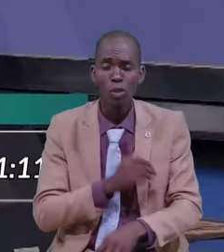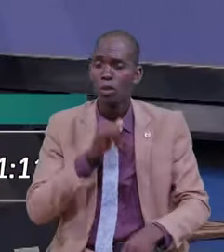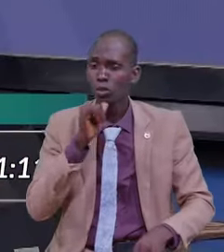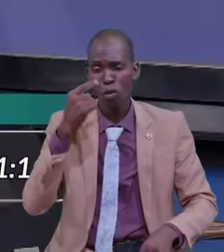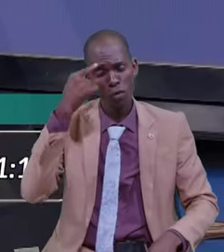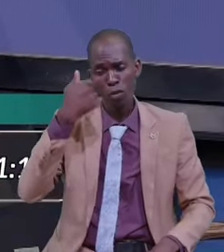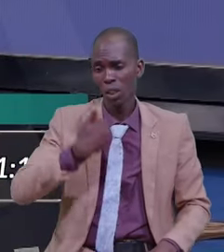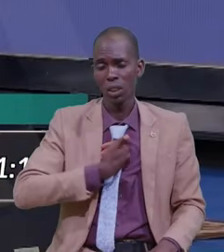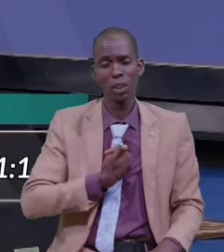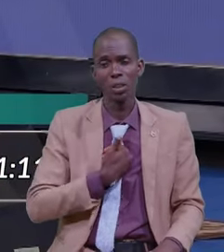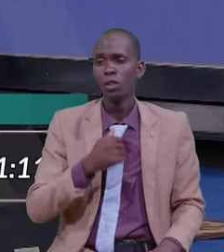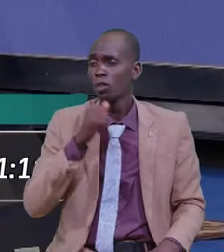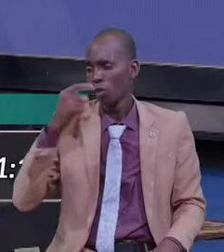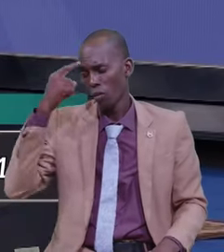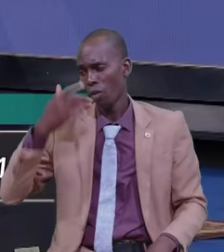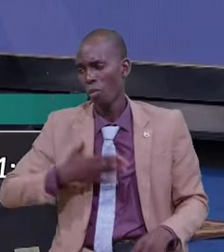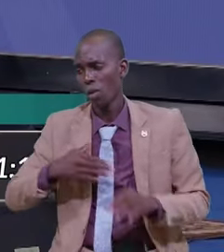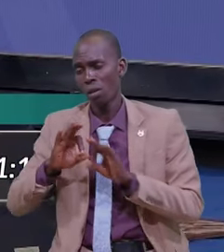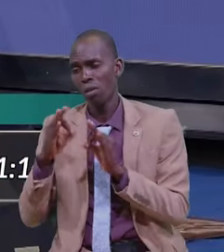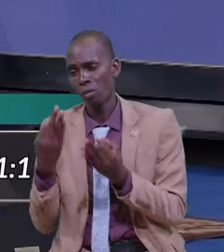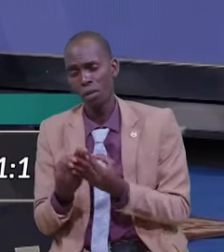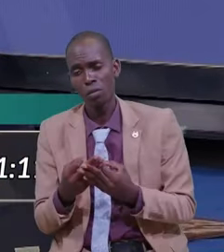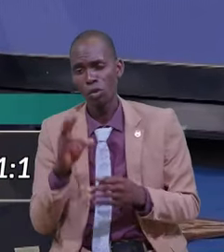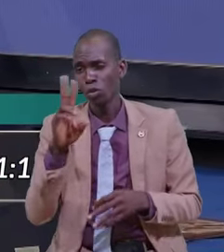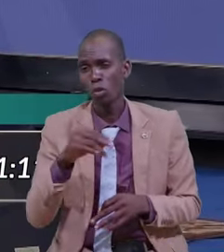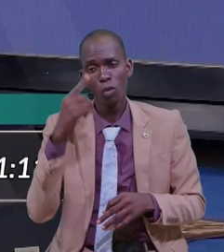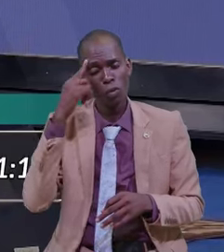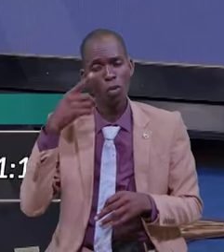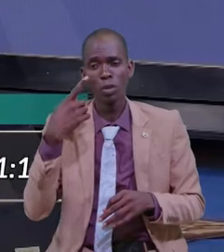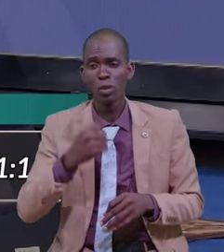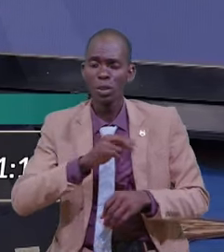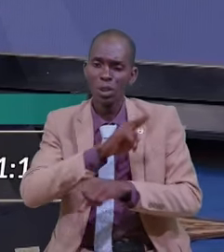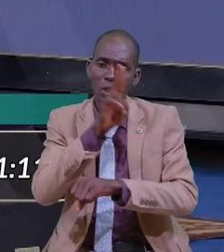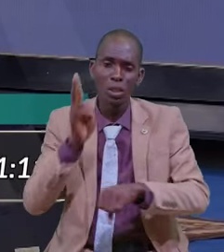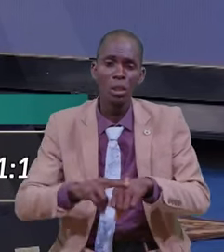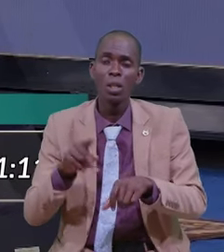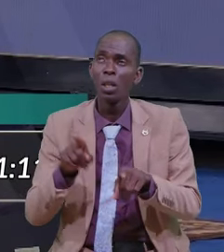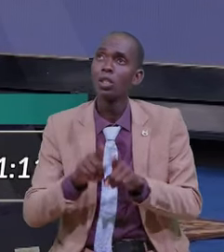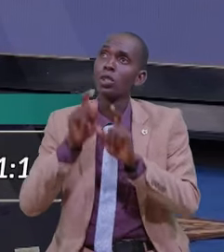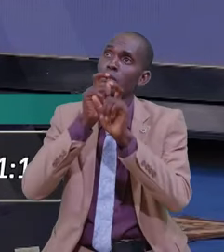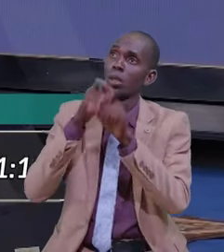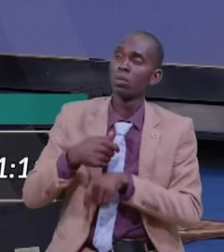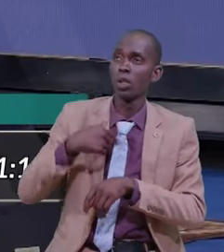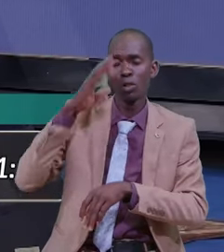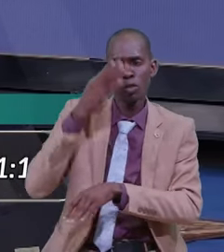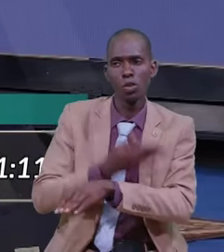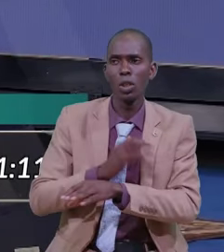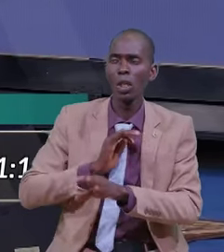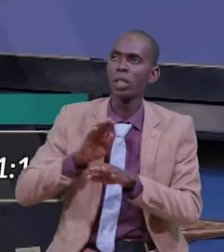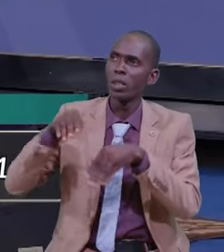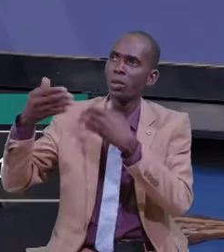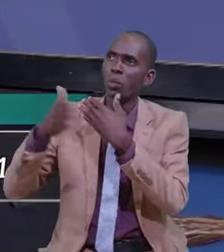will give him as a gift unto you, and you'll use him for the nation. Let